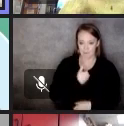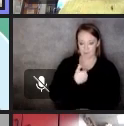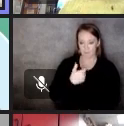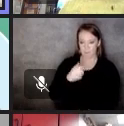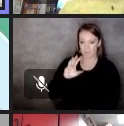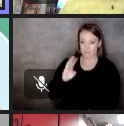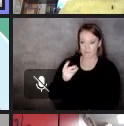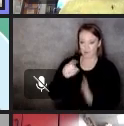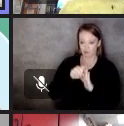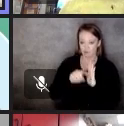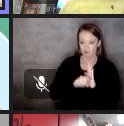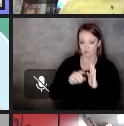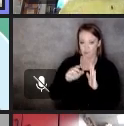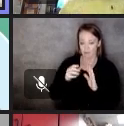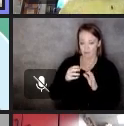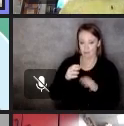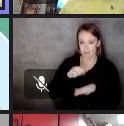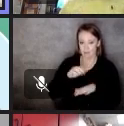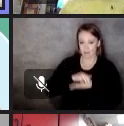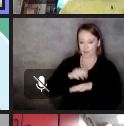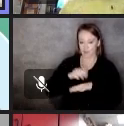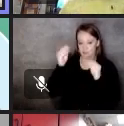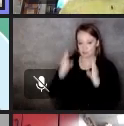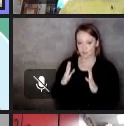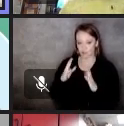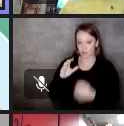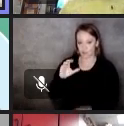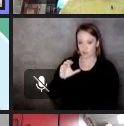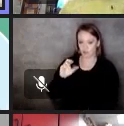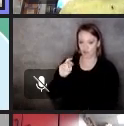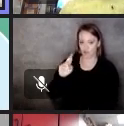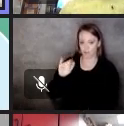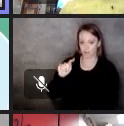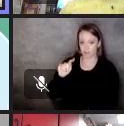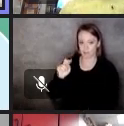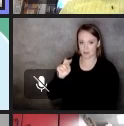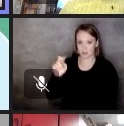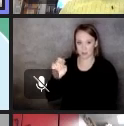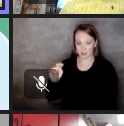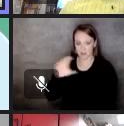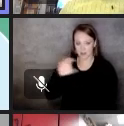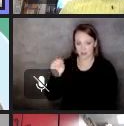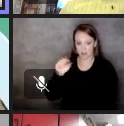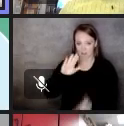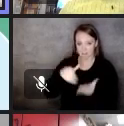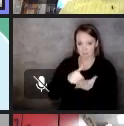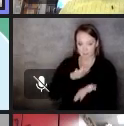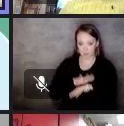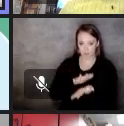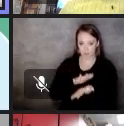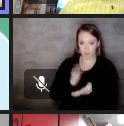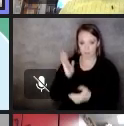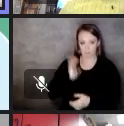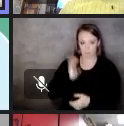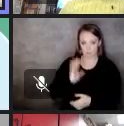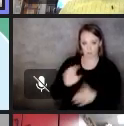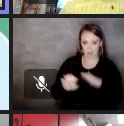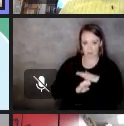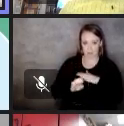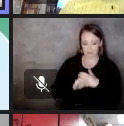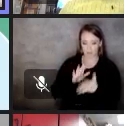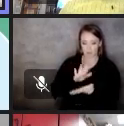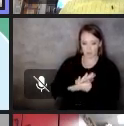arts teacher at Crittenden County Middle School. I was actually a former elementary teacher for the past 16 years. I just